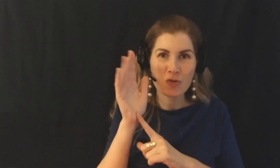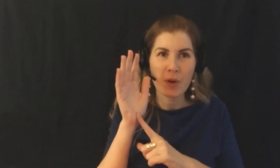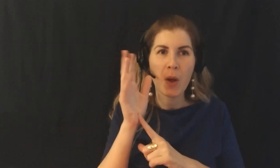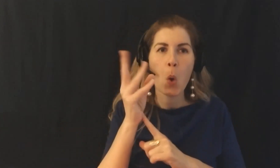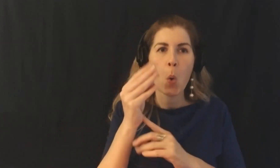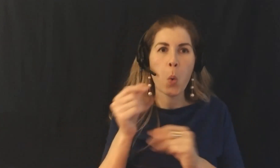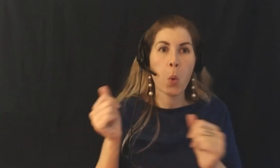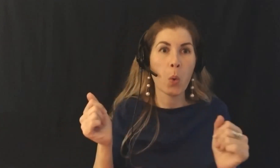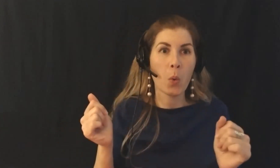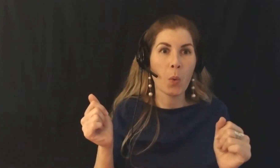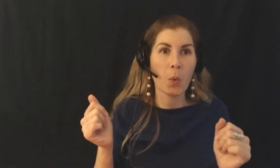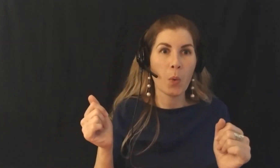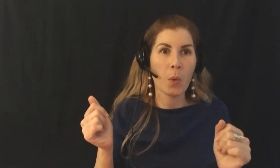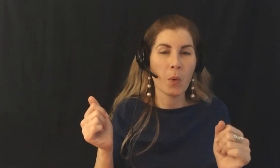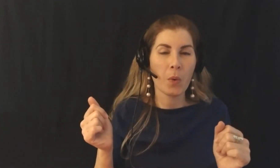out.